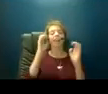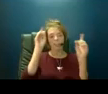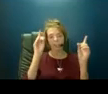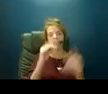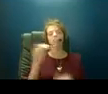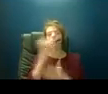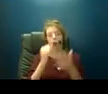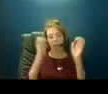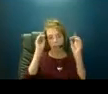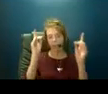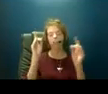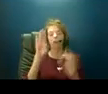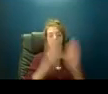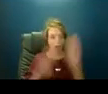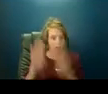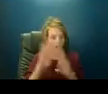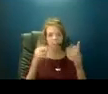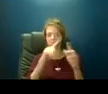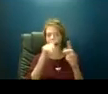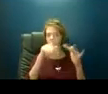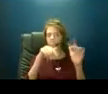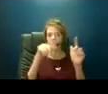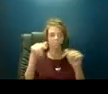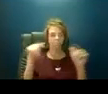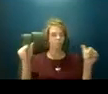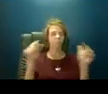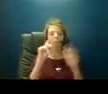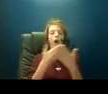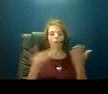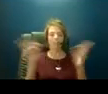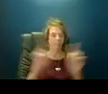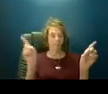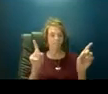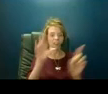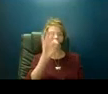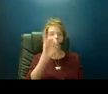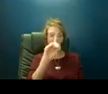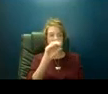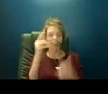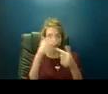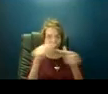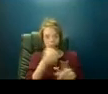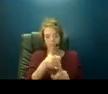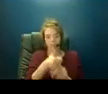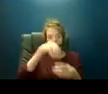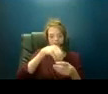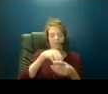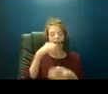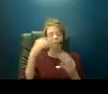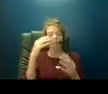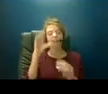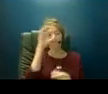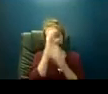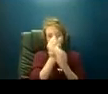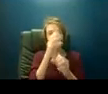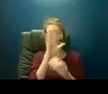education, biology, all those things. So I've always been fascinated by the expertise